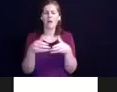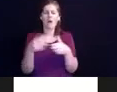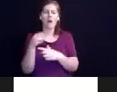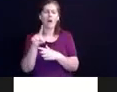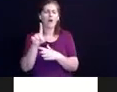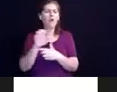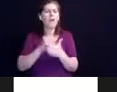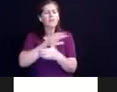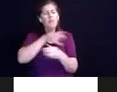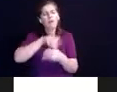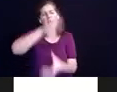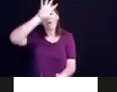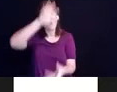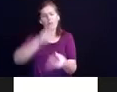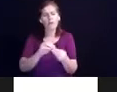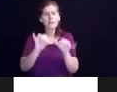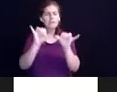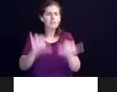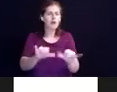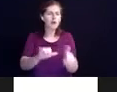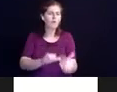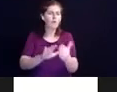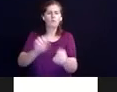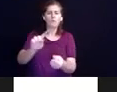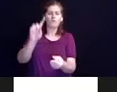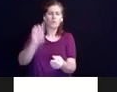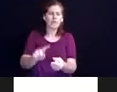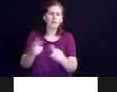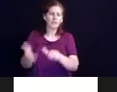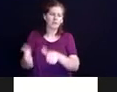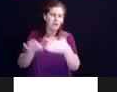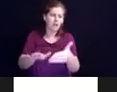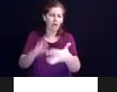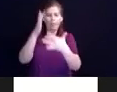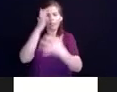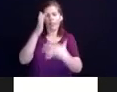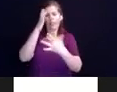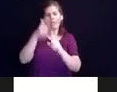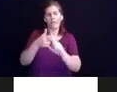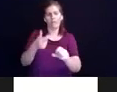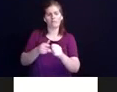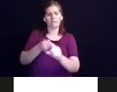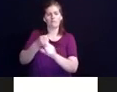a comprehensive, systematic approach to reduce morbidity and mortality from COVID-19.